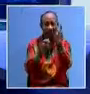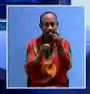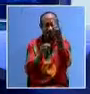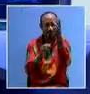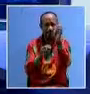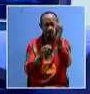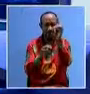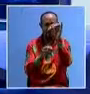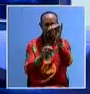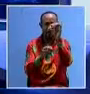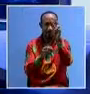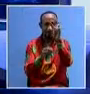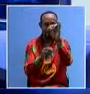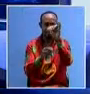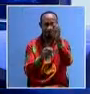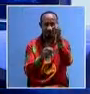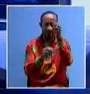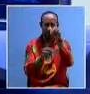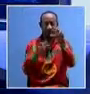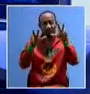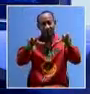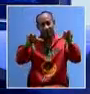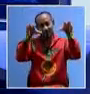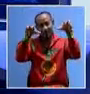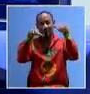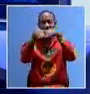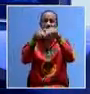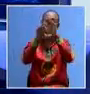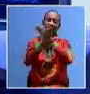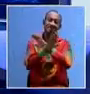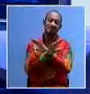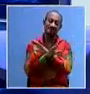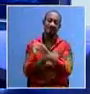Decision Order of the Eagle of Zambia.